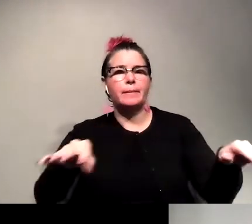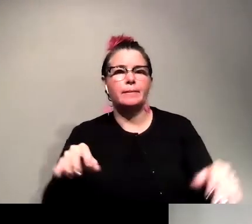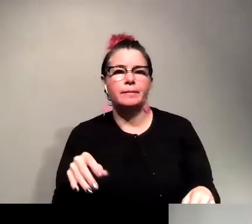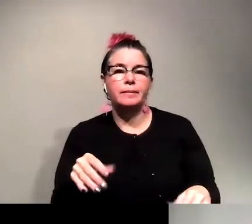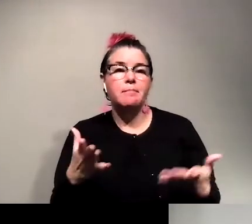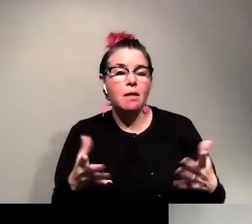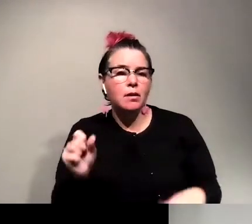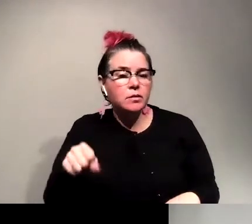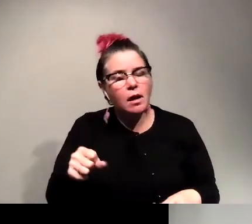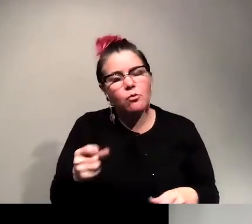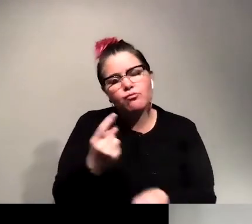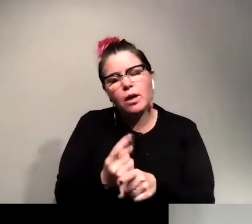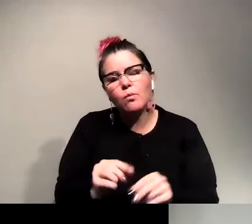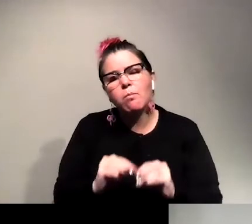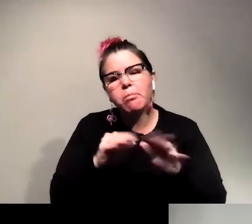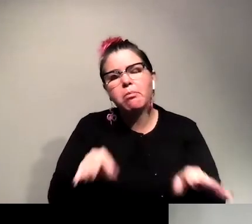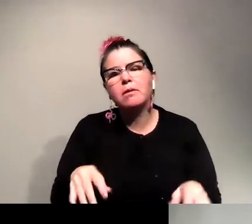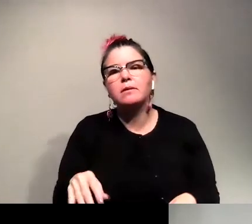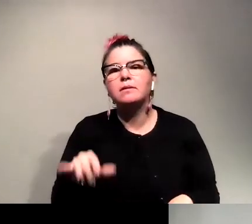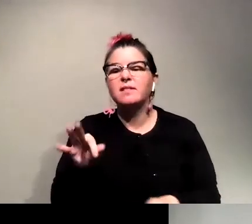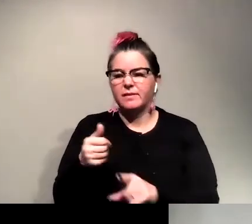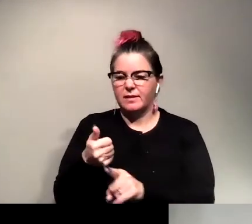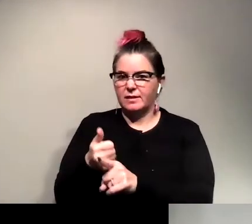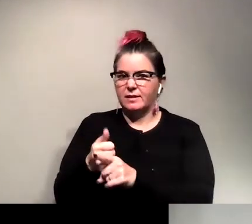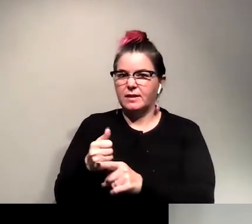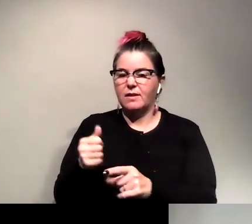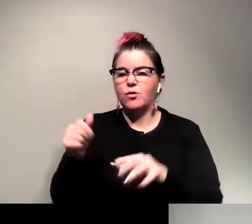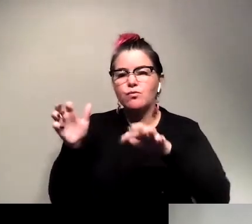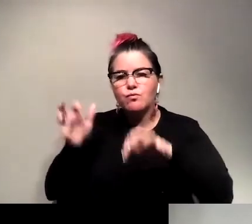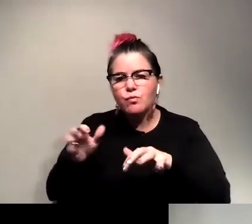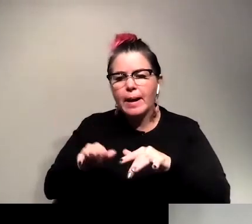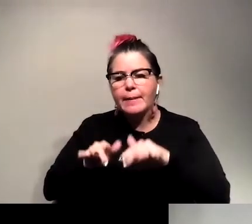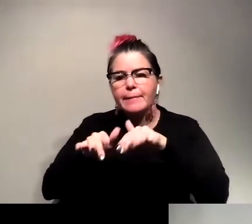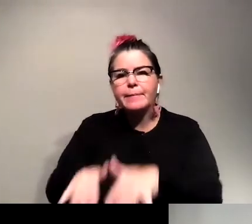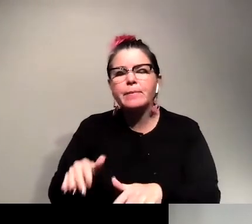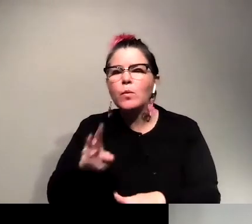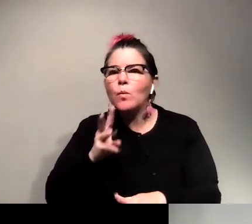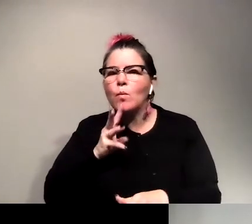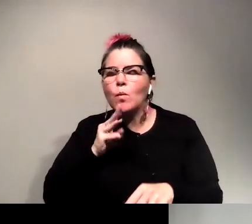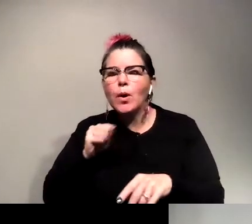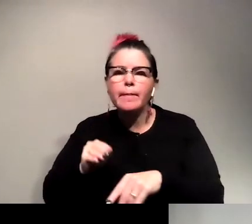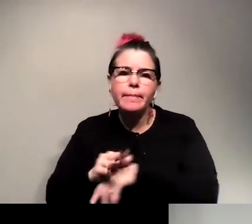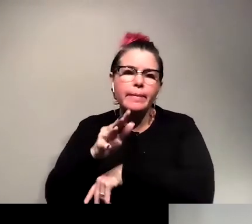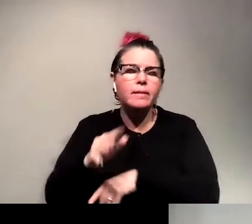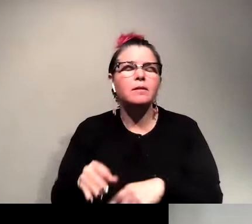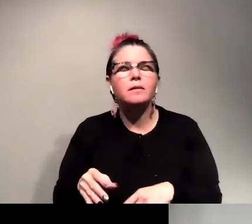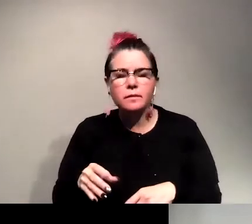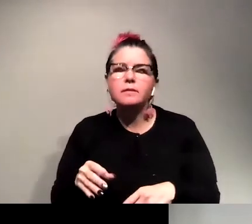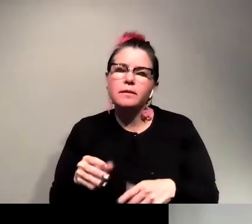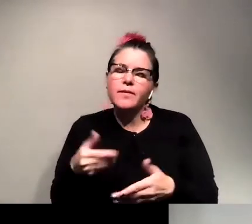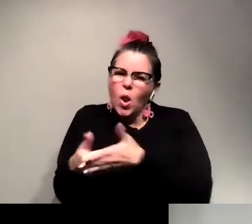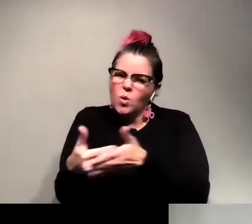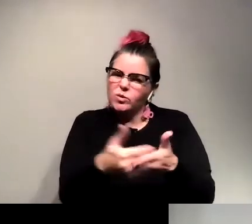say, yeah, sure. If you have ones that are dispersed by things like rain or water splash, definitely things are very close